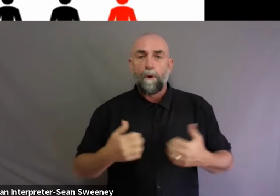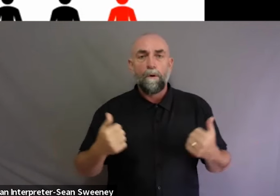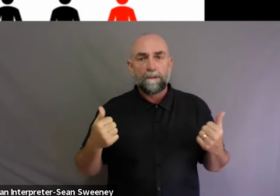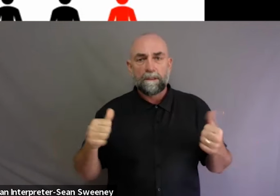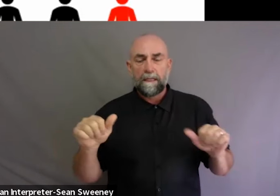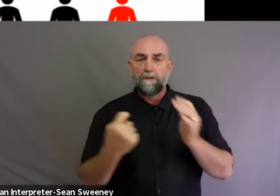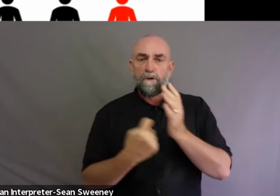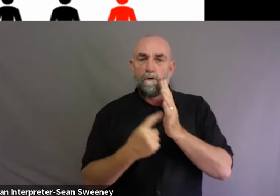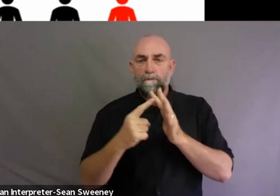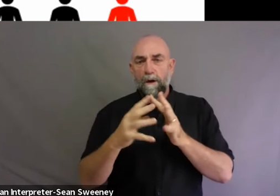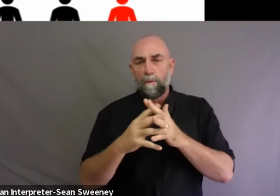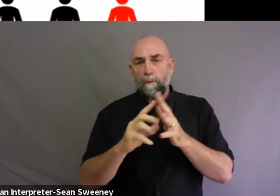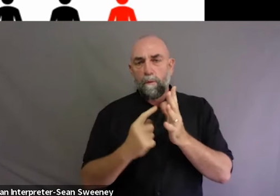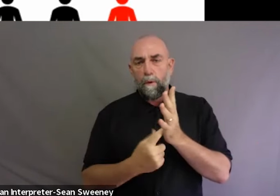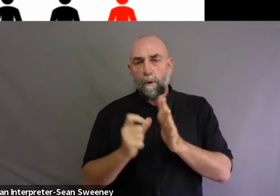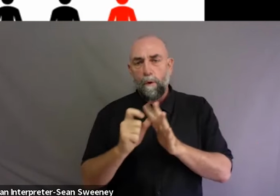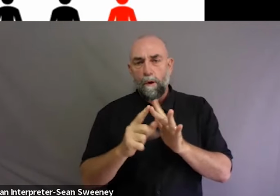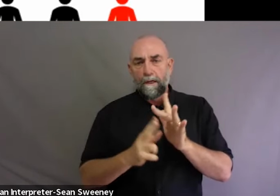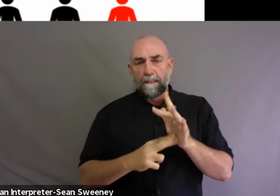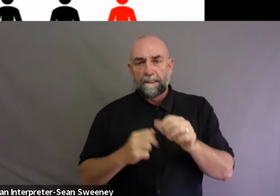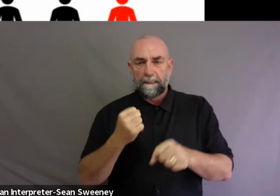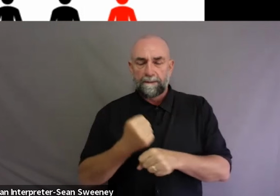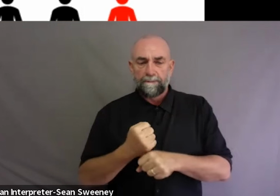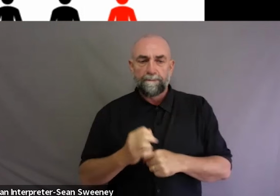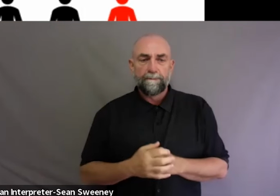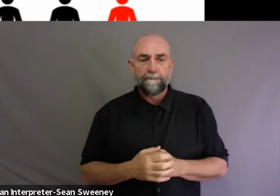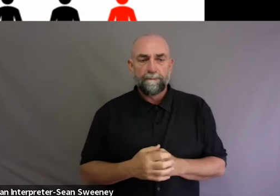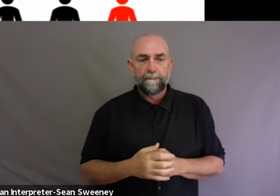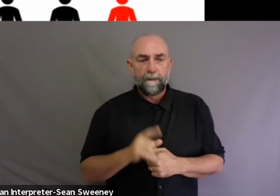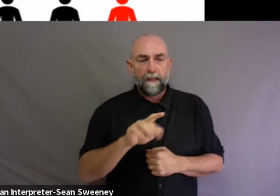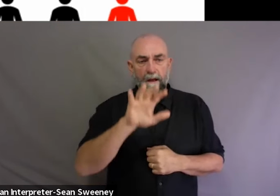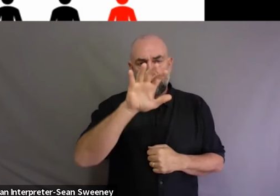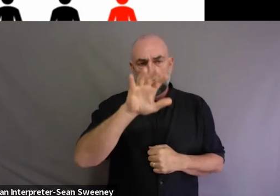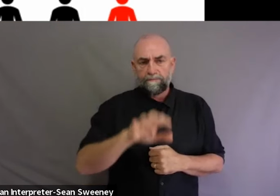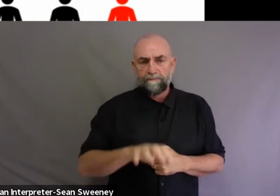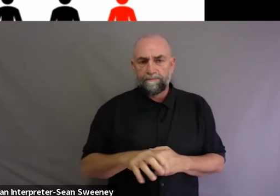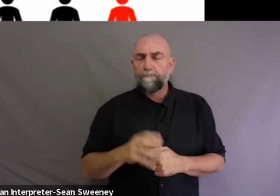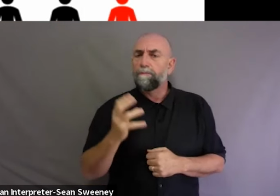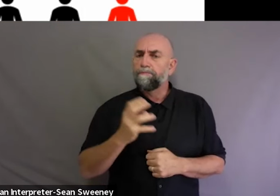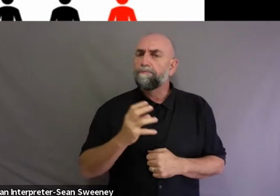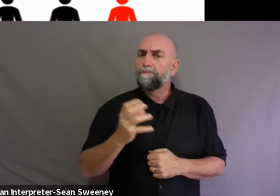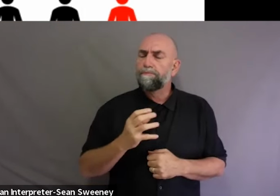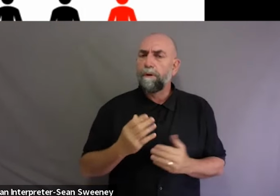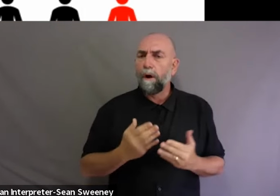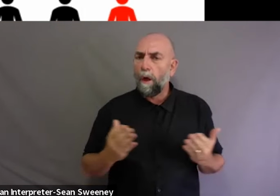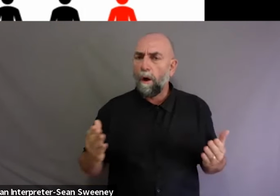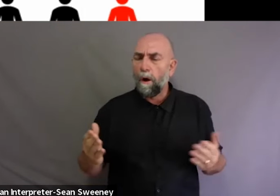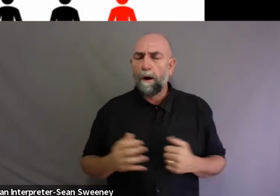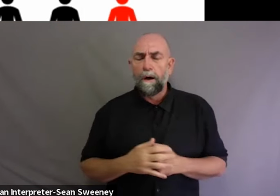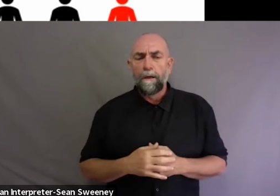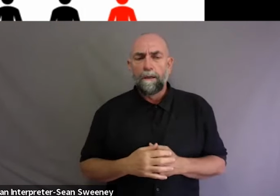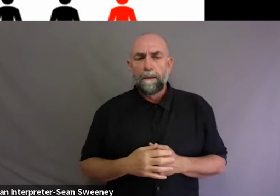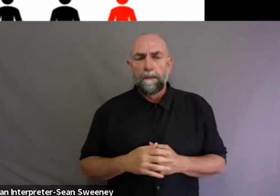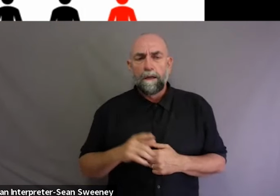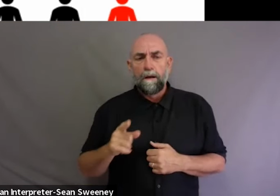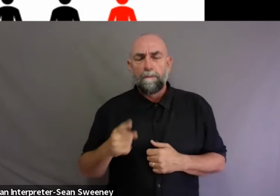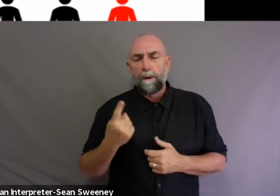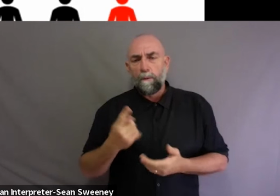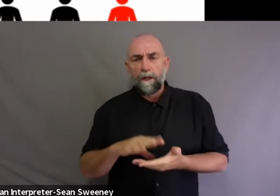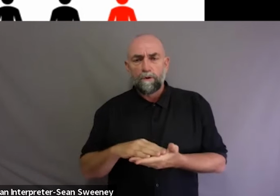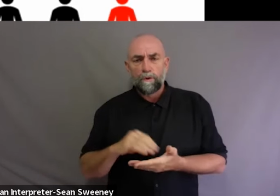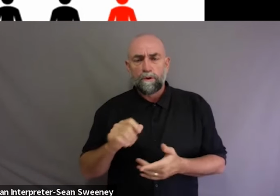This is a really long read. But what the students found is they learned